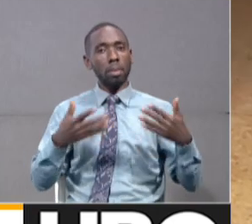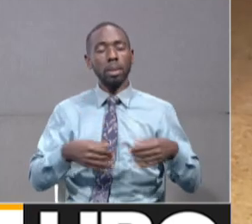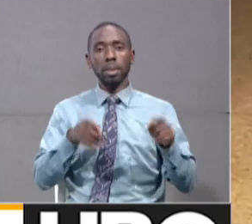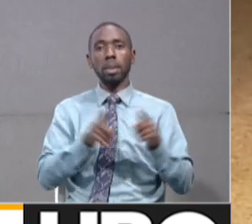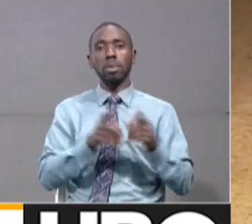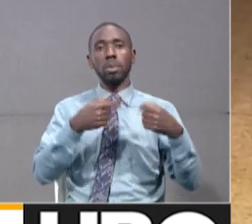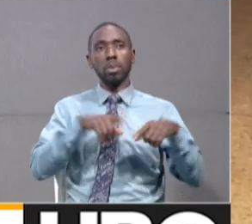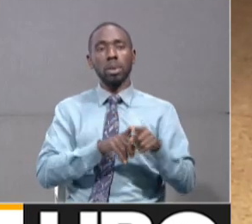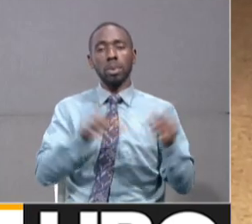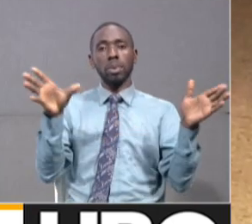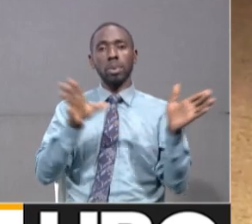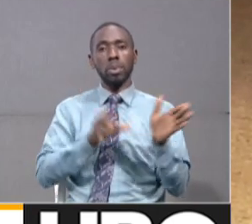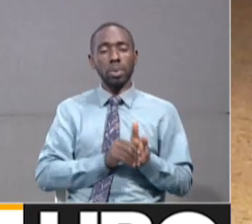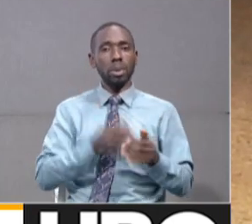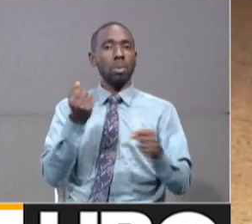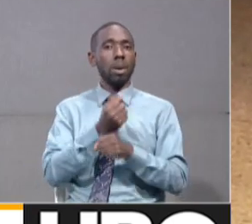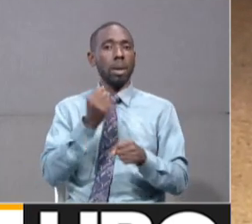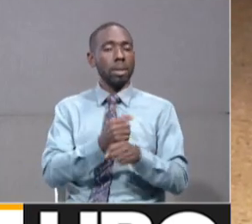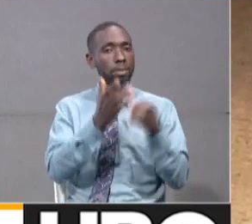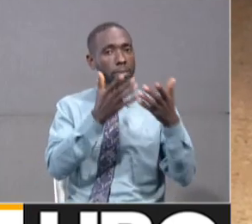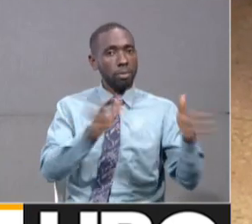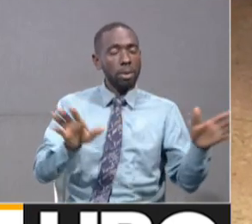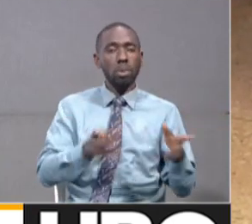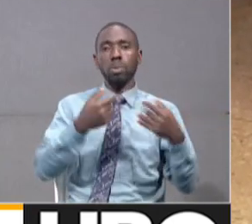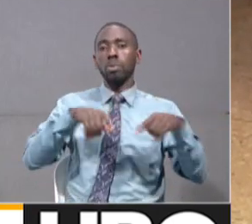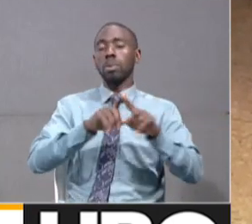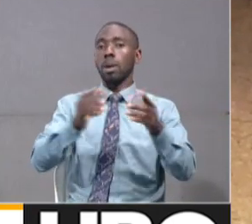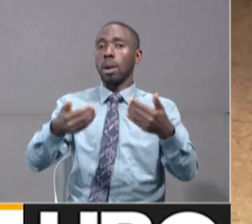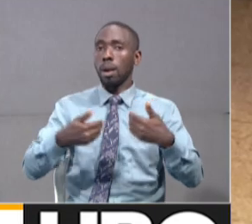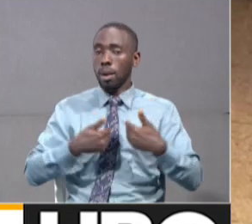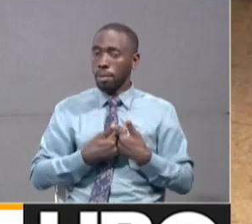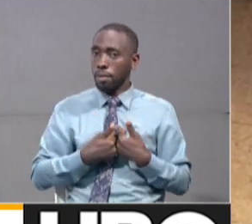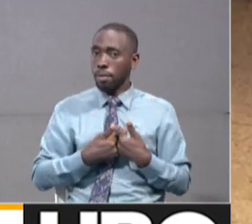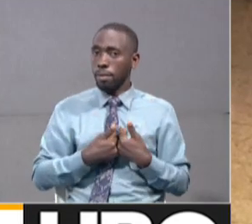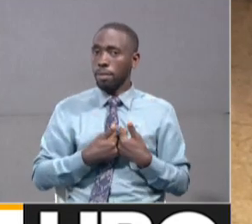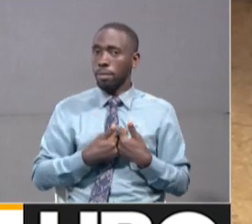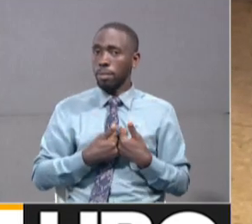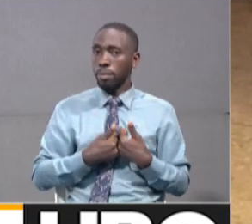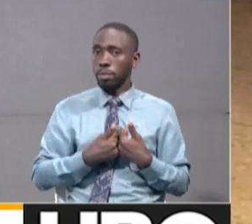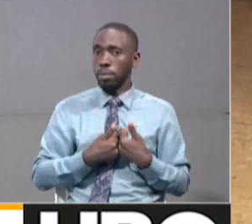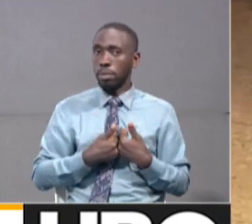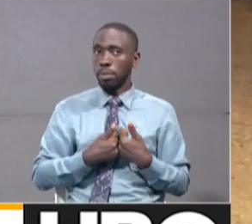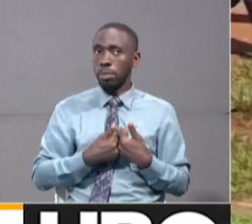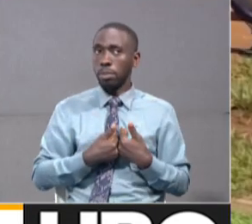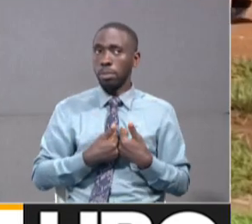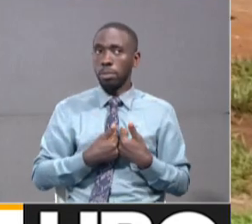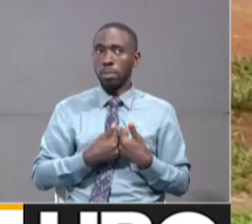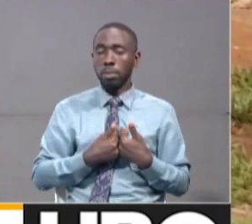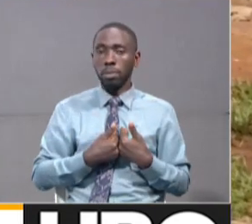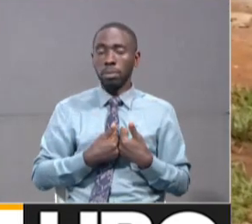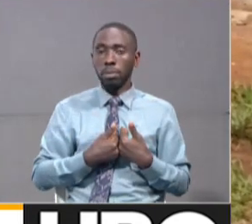when the work is completed, shall have the playfield